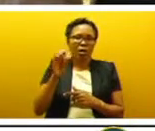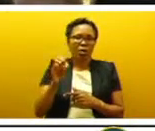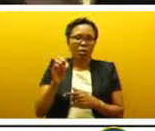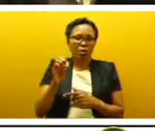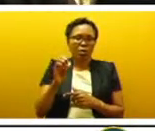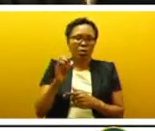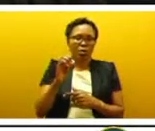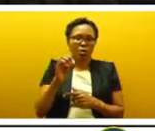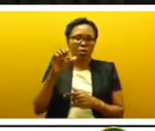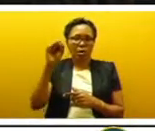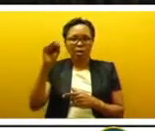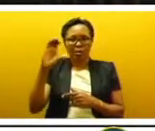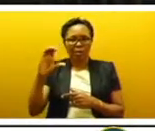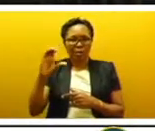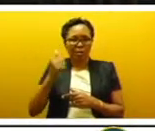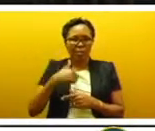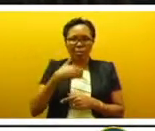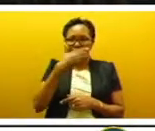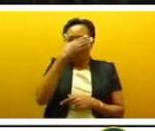not